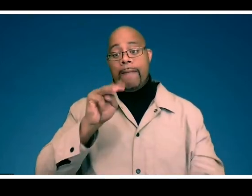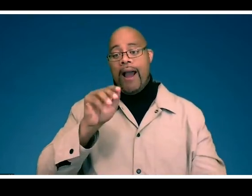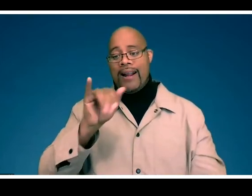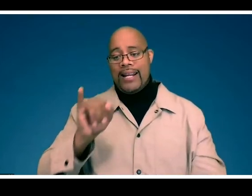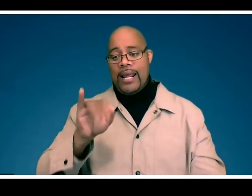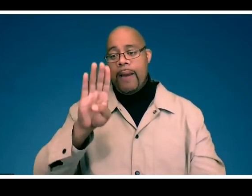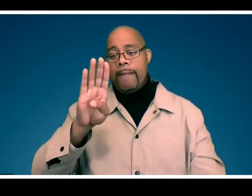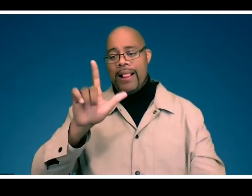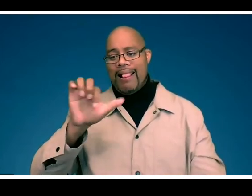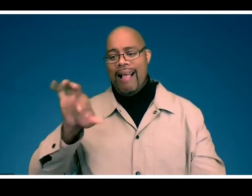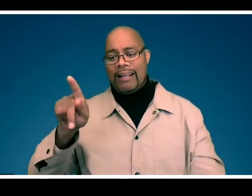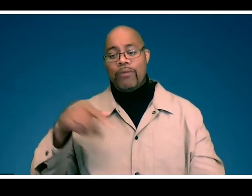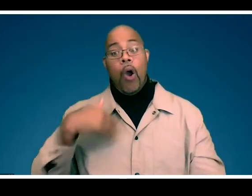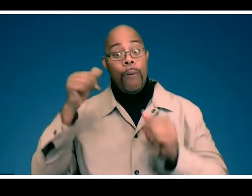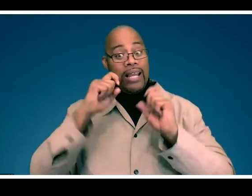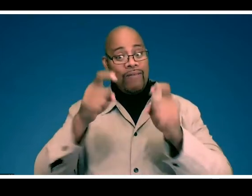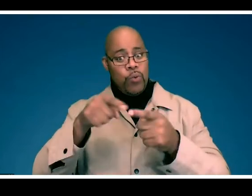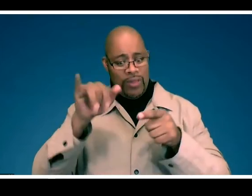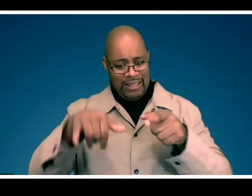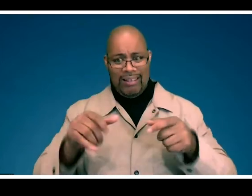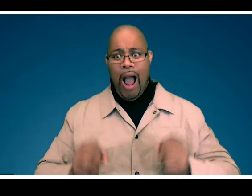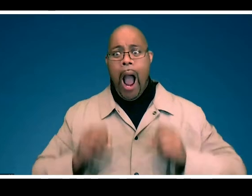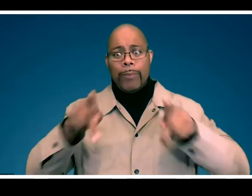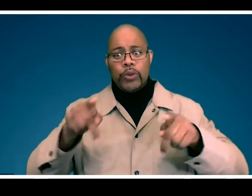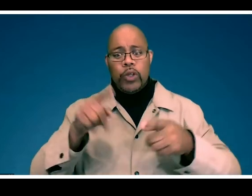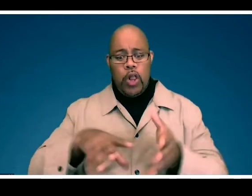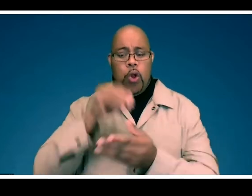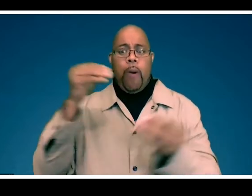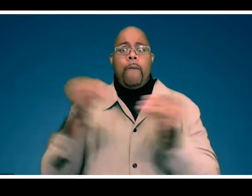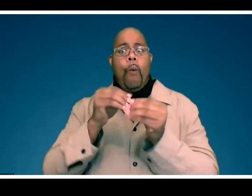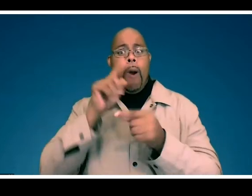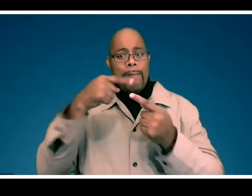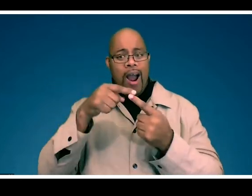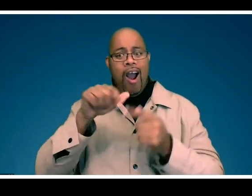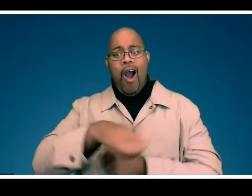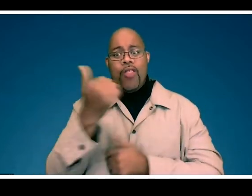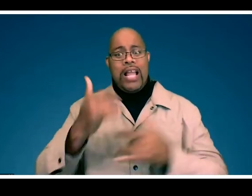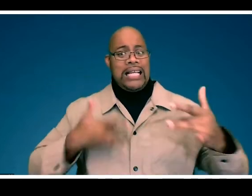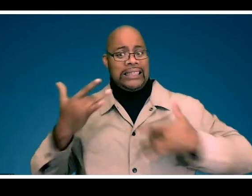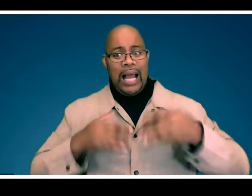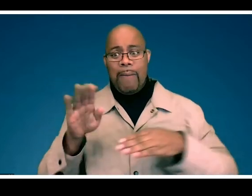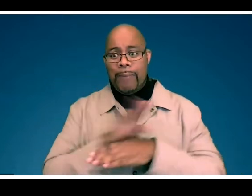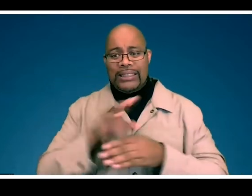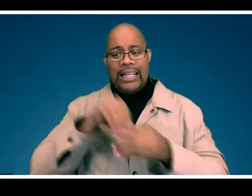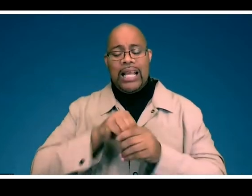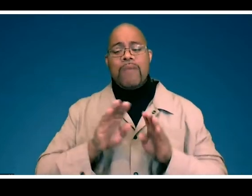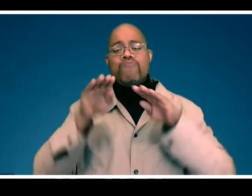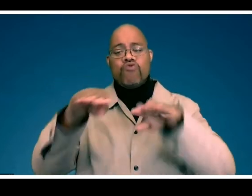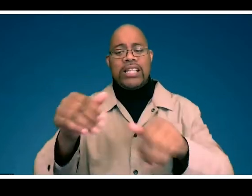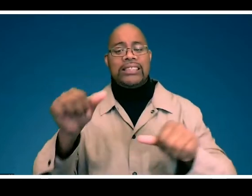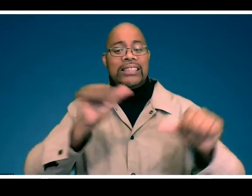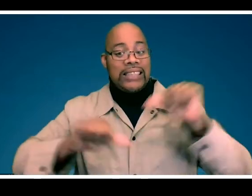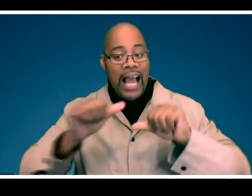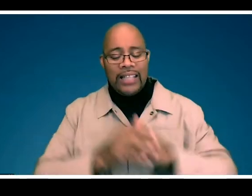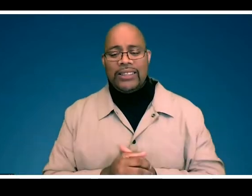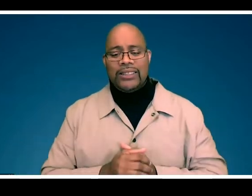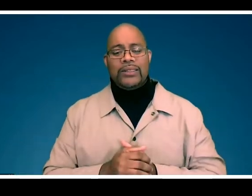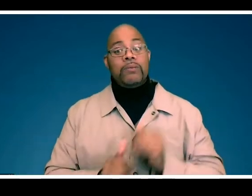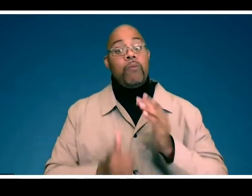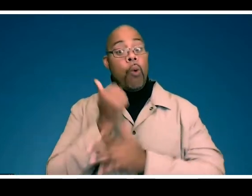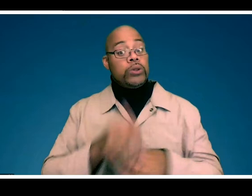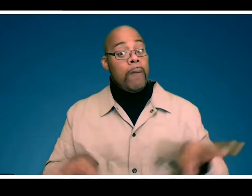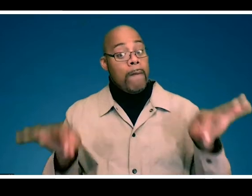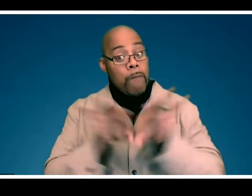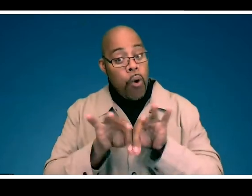Black, and I hope this gave you an opportunity to learn more about another exciting industry in marine sciences. But most